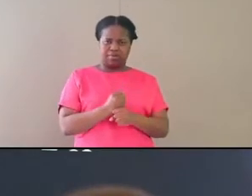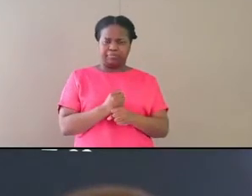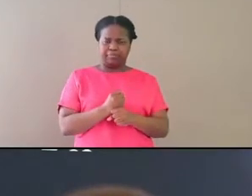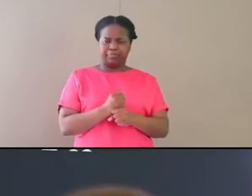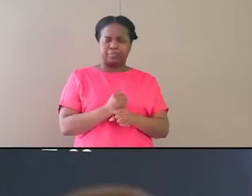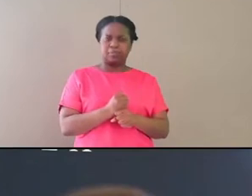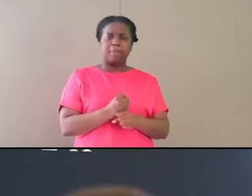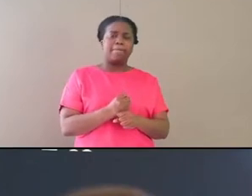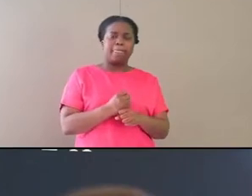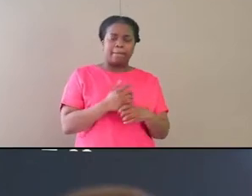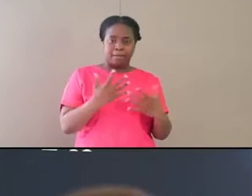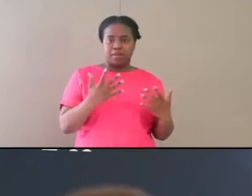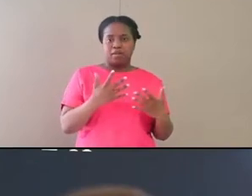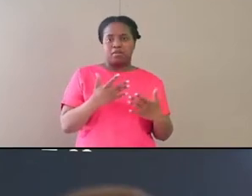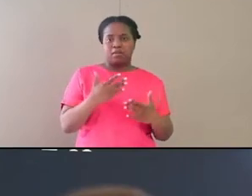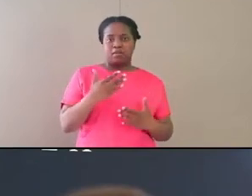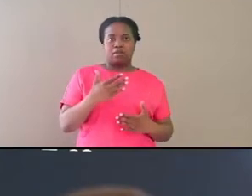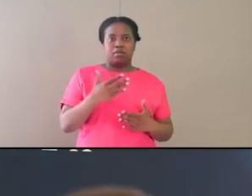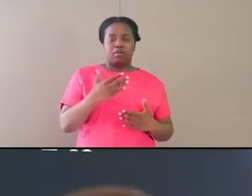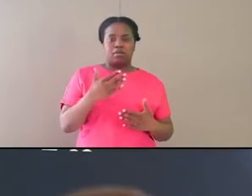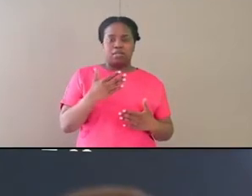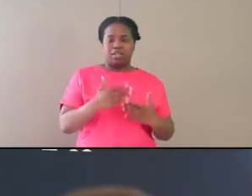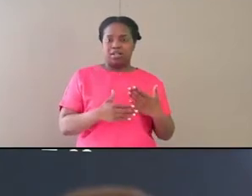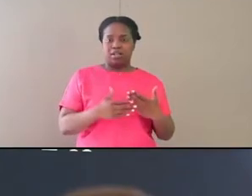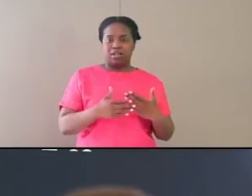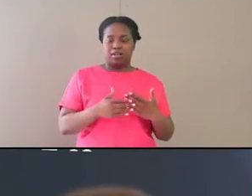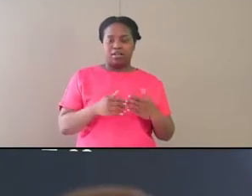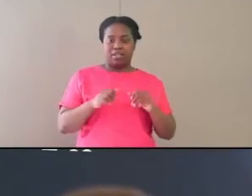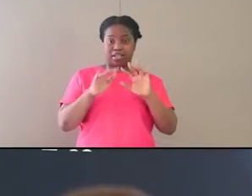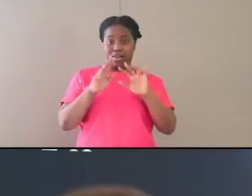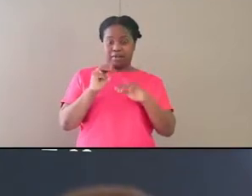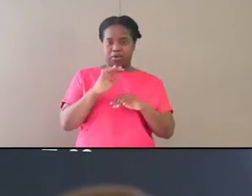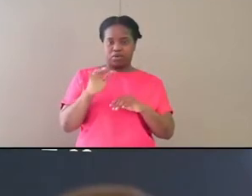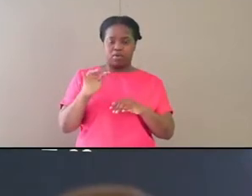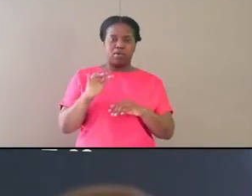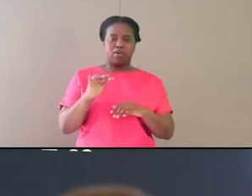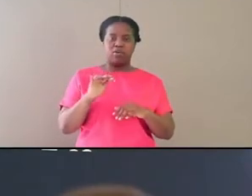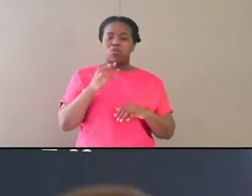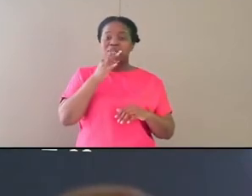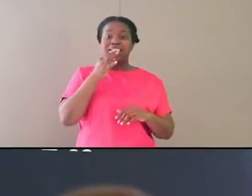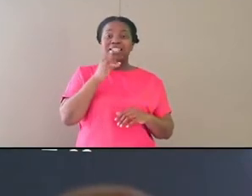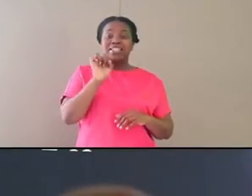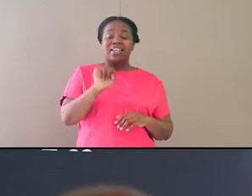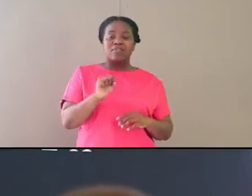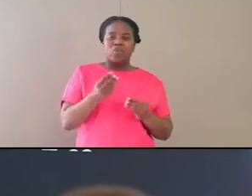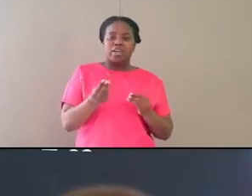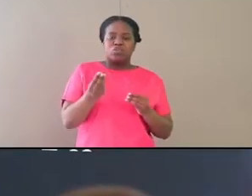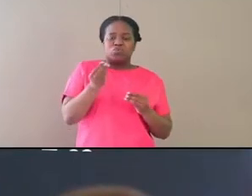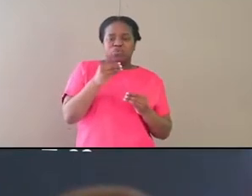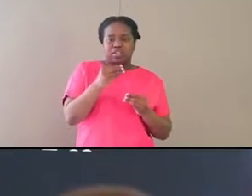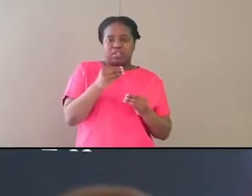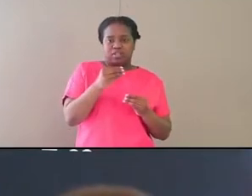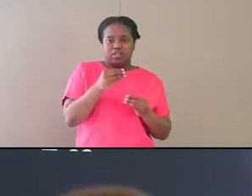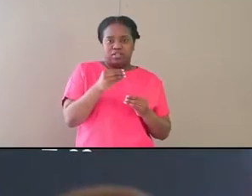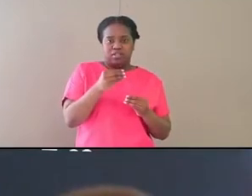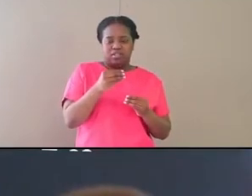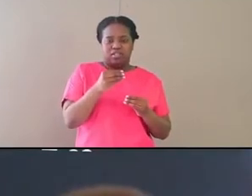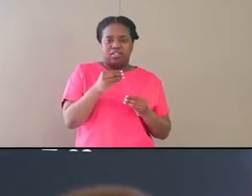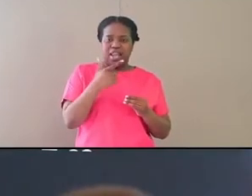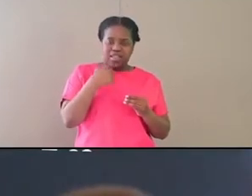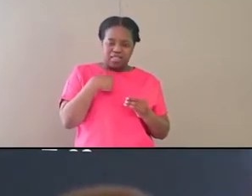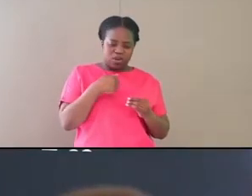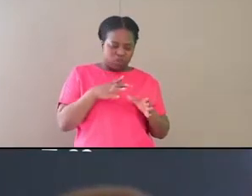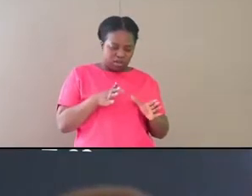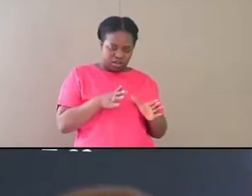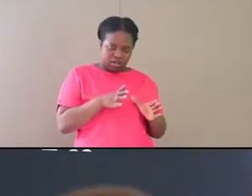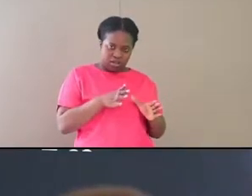23 billion at the end. And as Kath was saying to me, if we increase to the upper bound poverty level, we'd